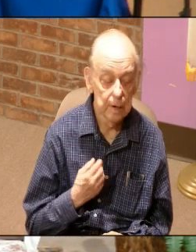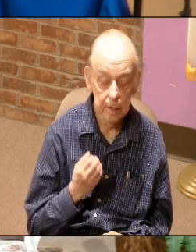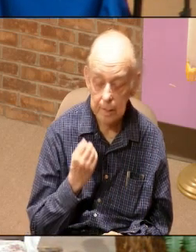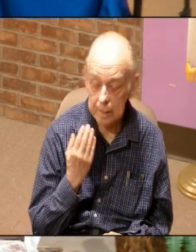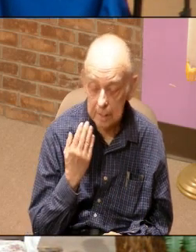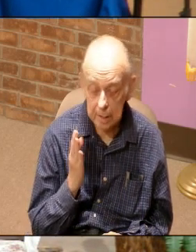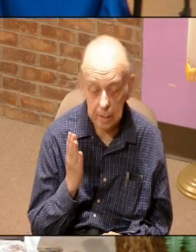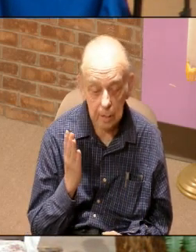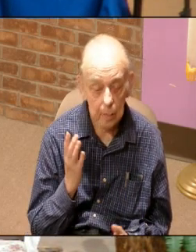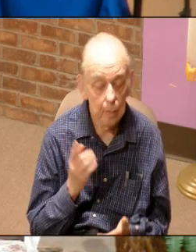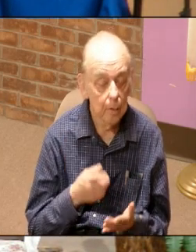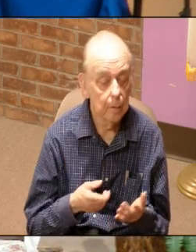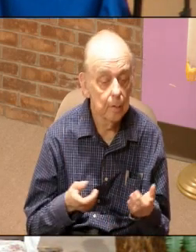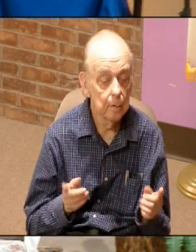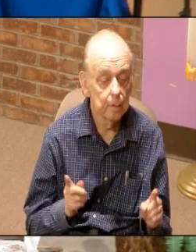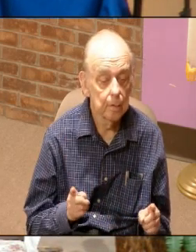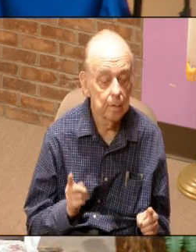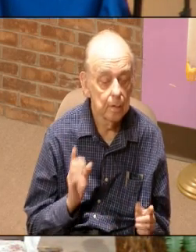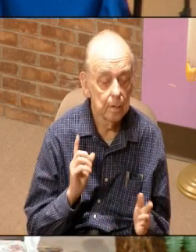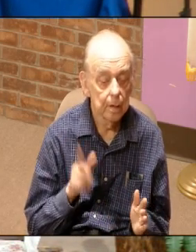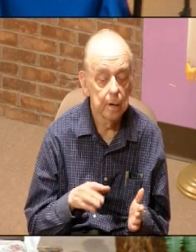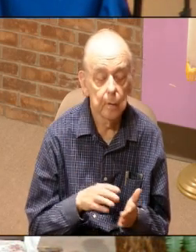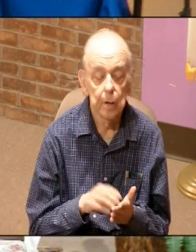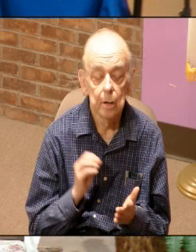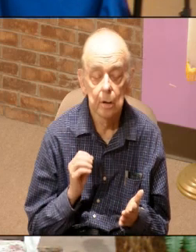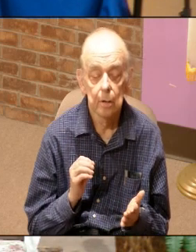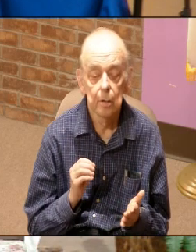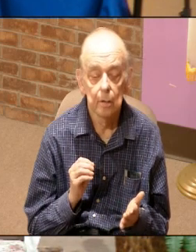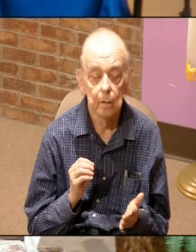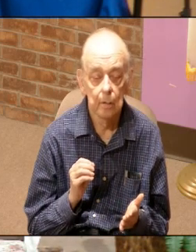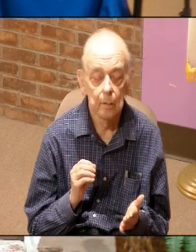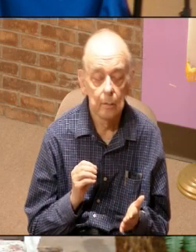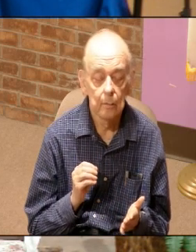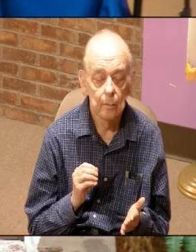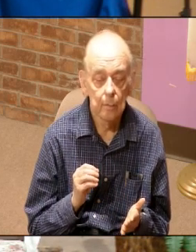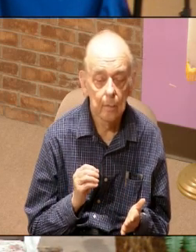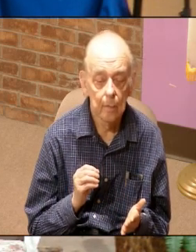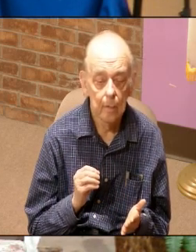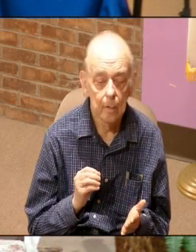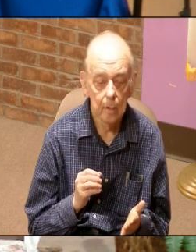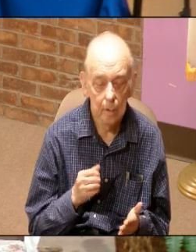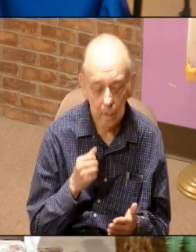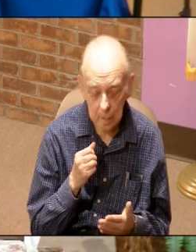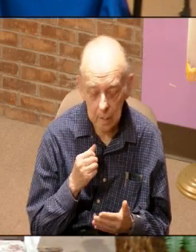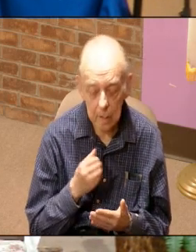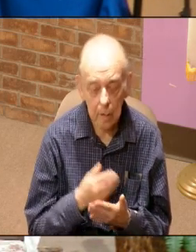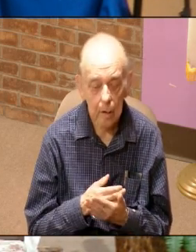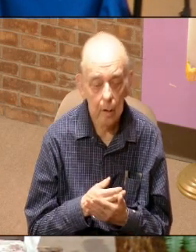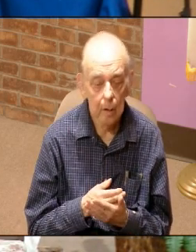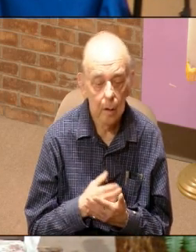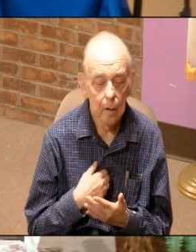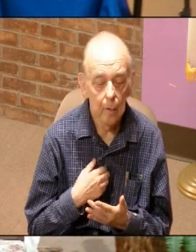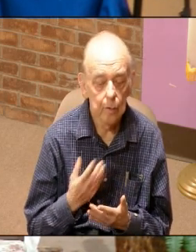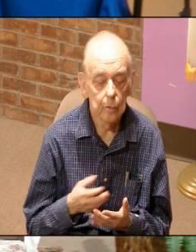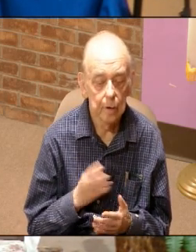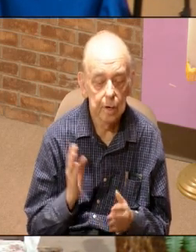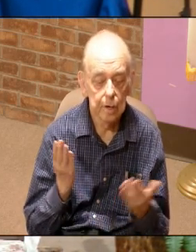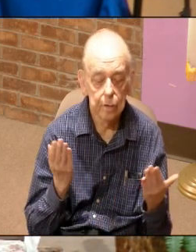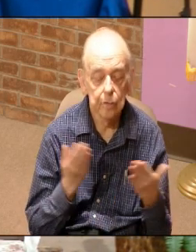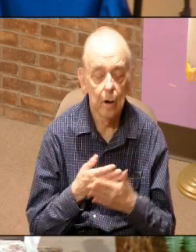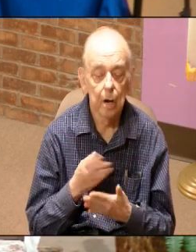what it was until we found out that she would come, she always wanted dark in her room